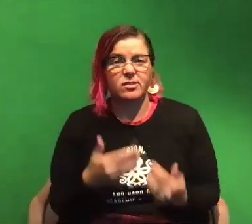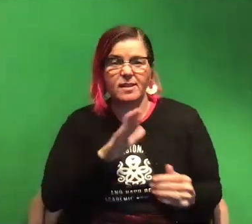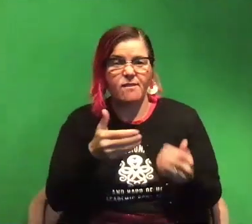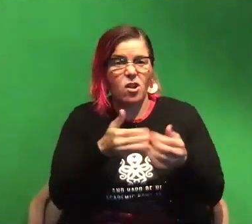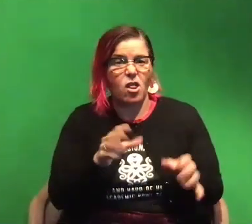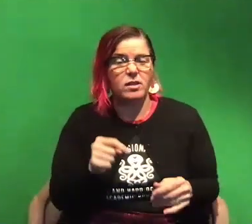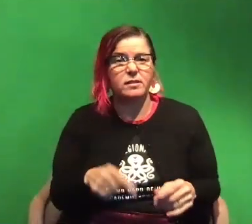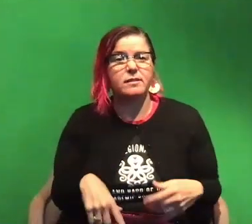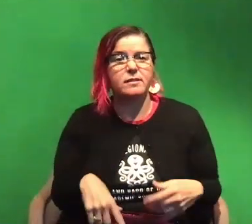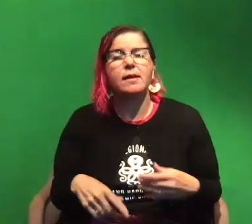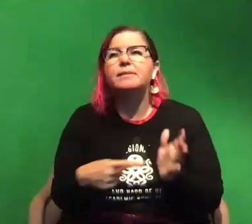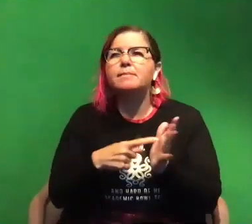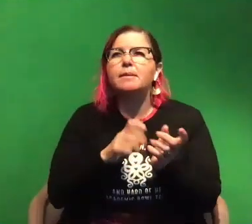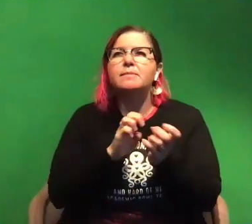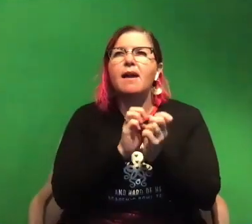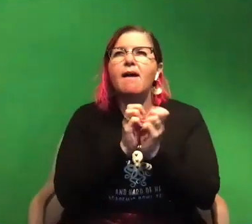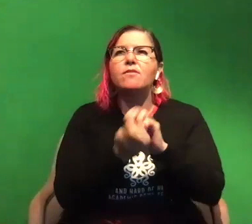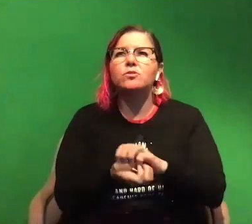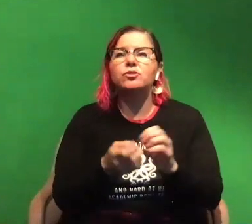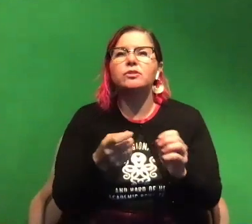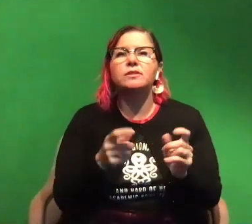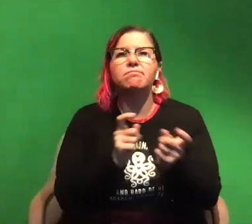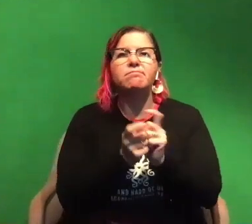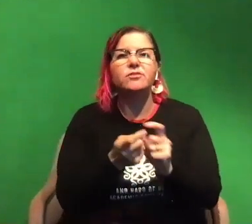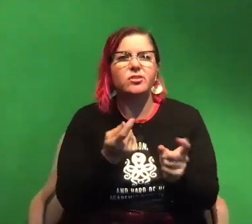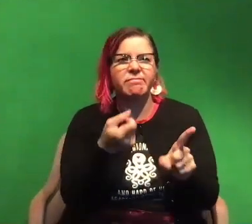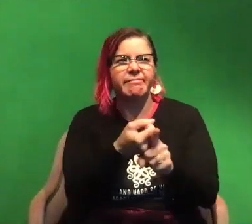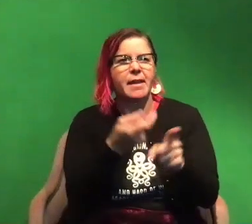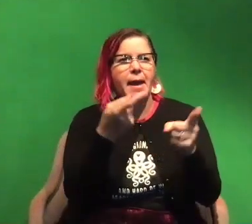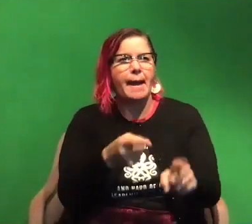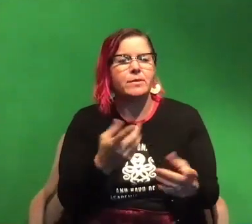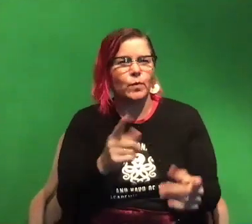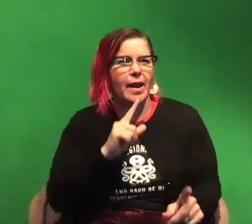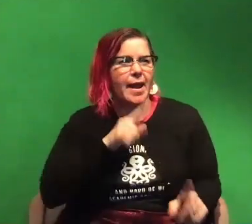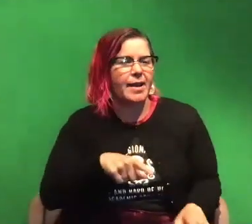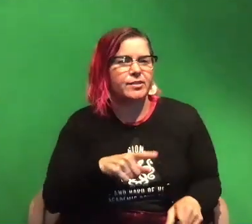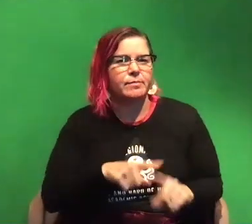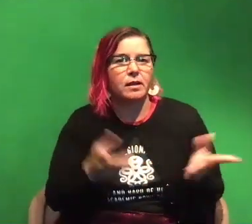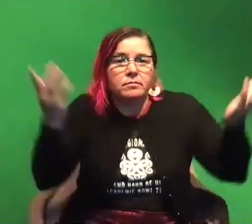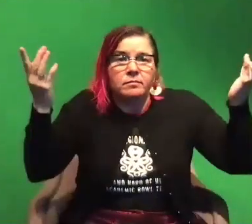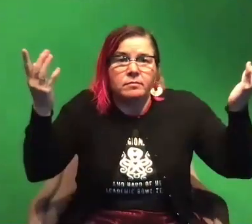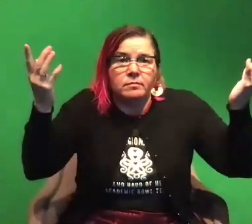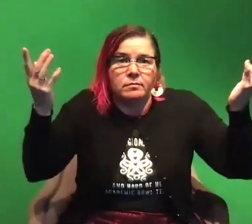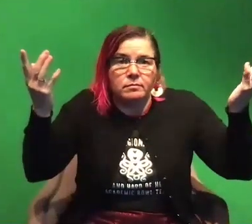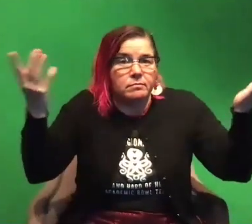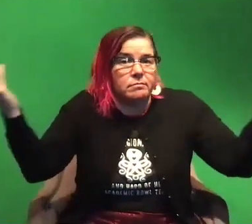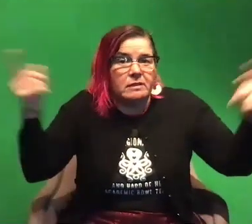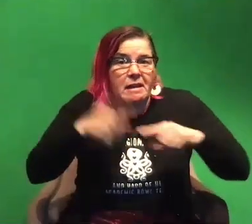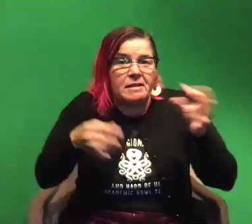sort of like sometimes evolution just things just happen that way, and then we want an answer for it, but we're just like, it is what it is, you